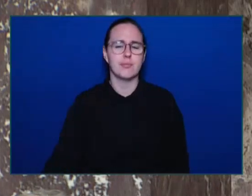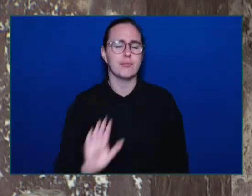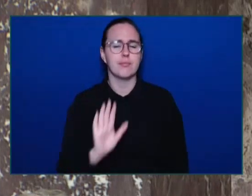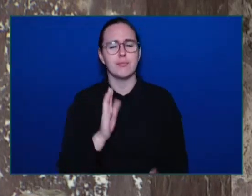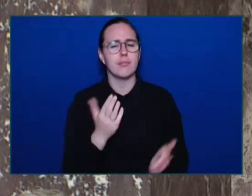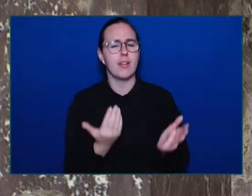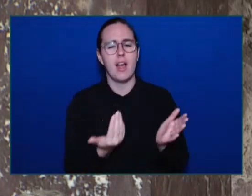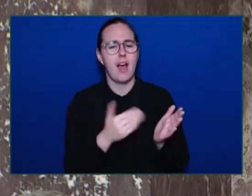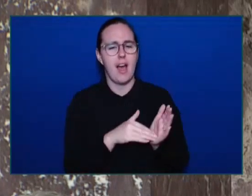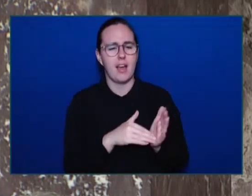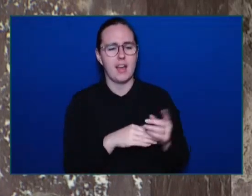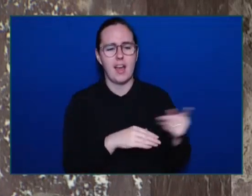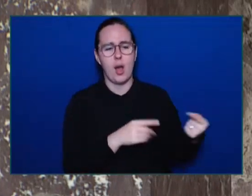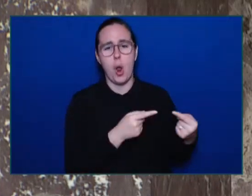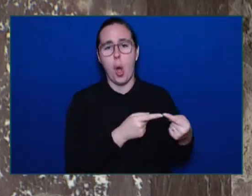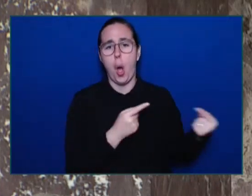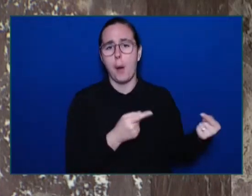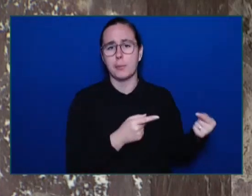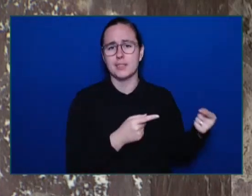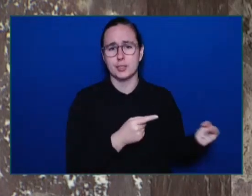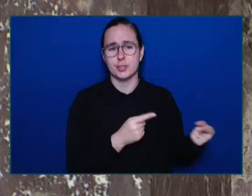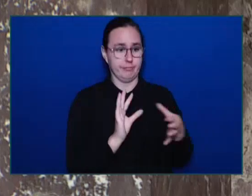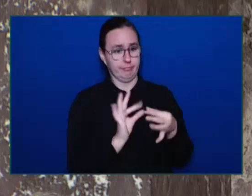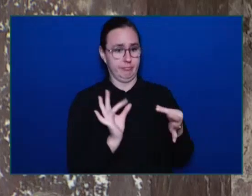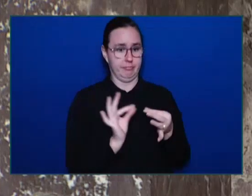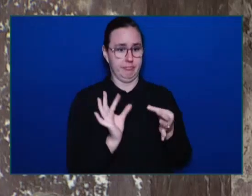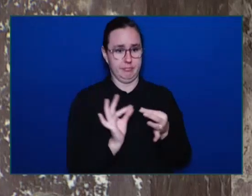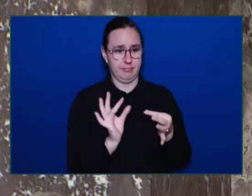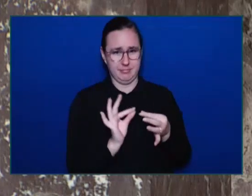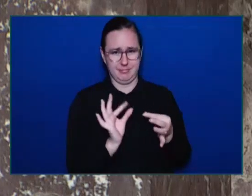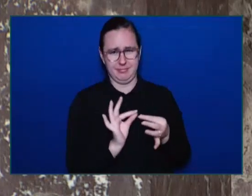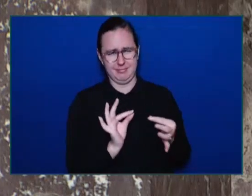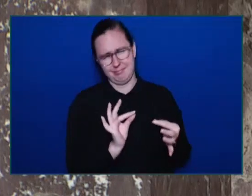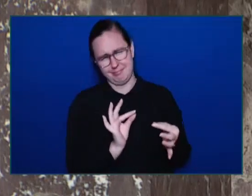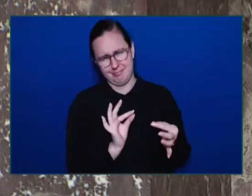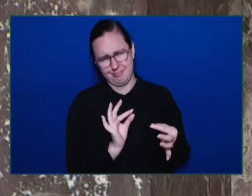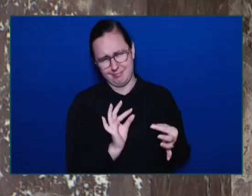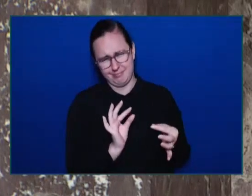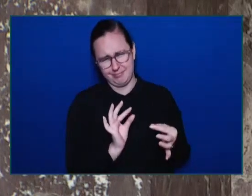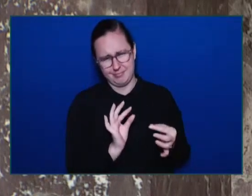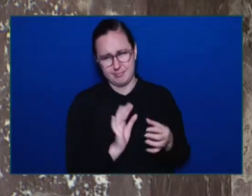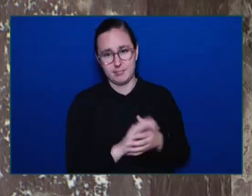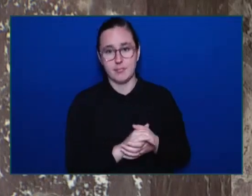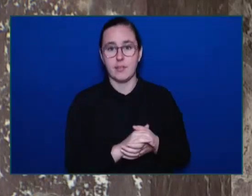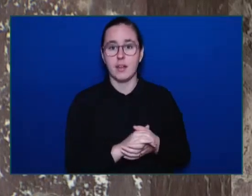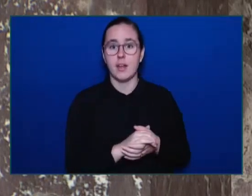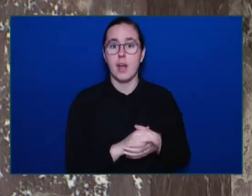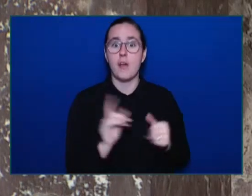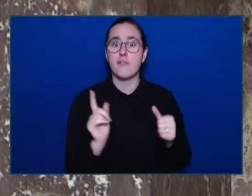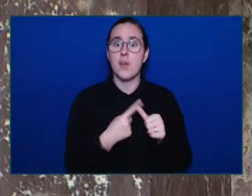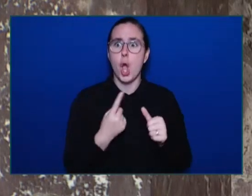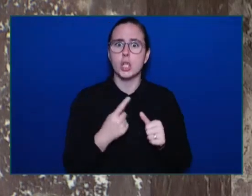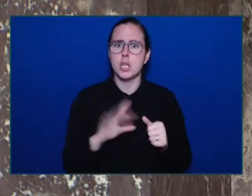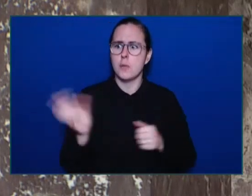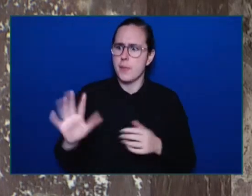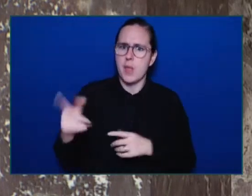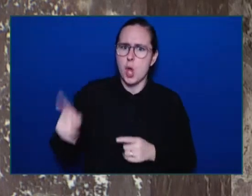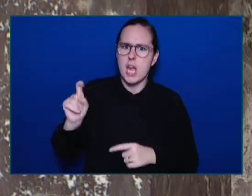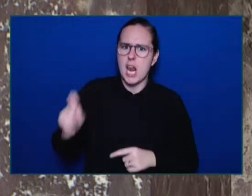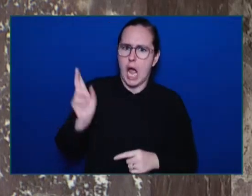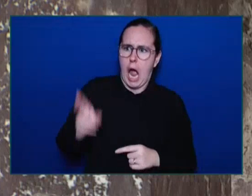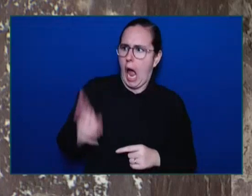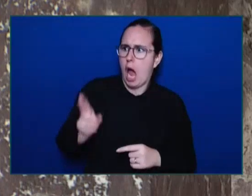why can't you do it fast enough, Honourable Speaker? Why can't you do it faster? Because we want the housing to be developed. You can't have it both ways, Honourable